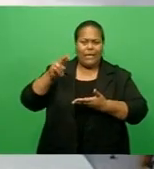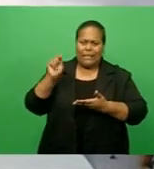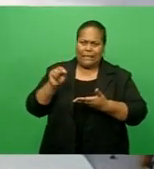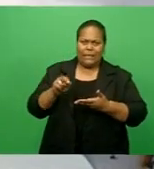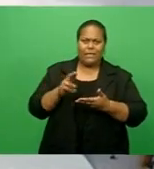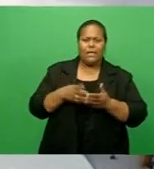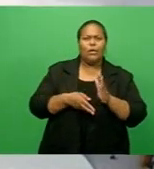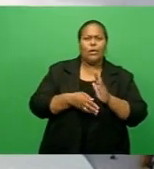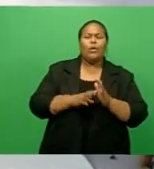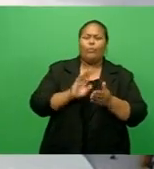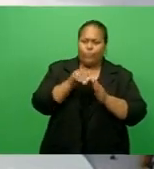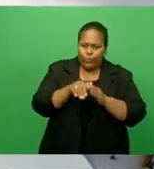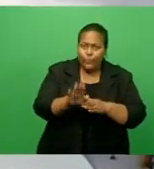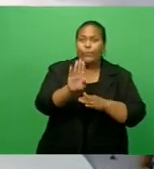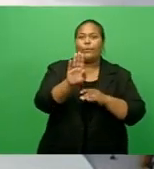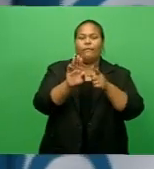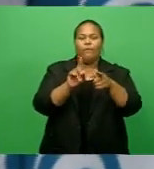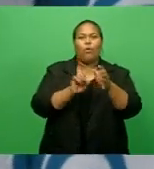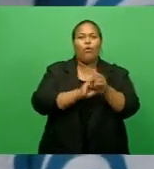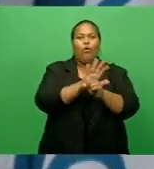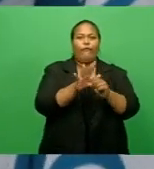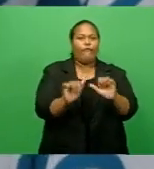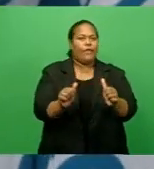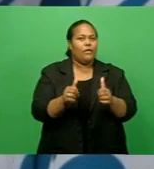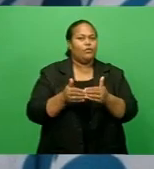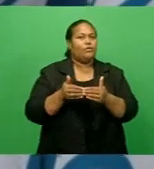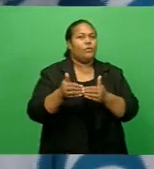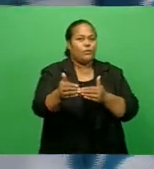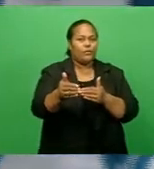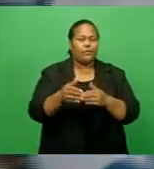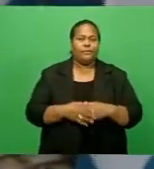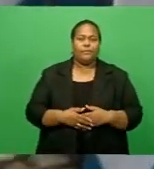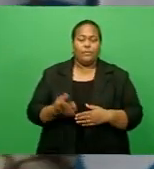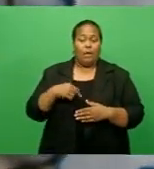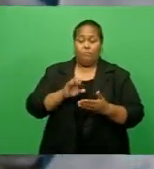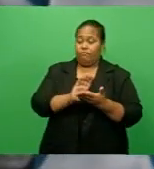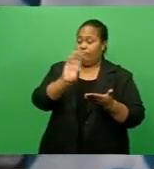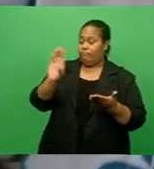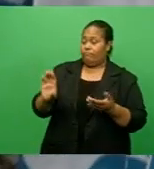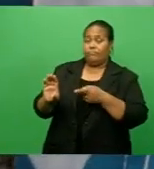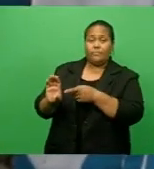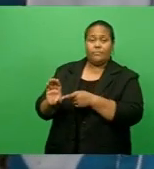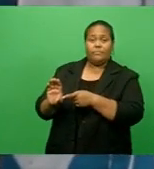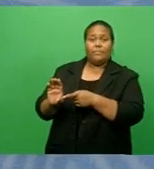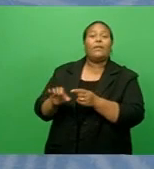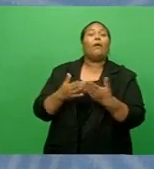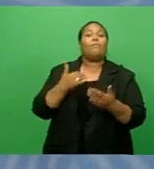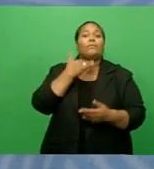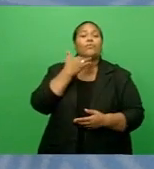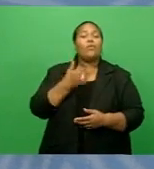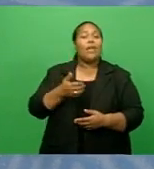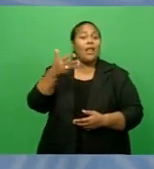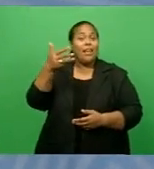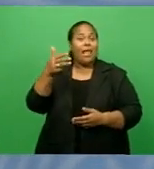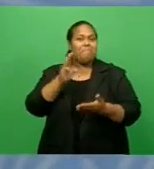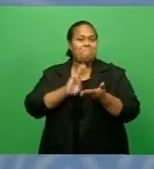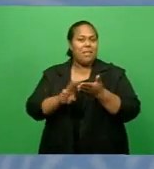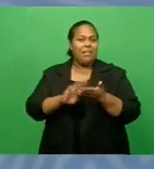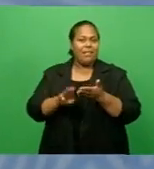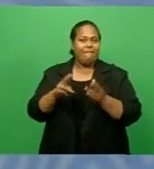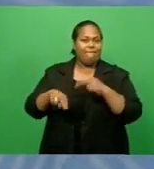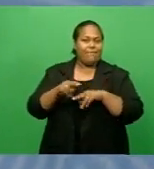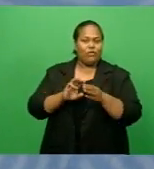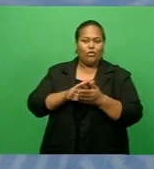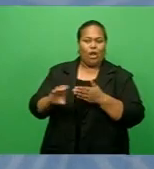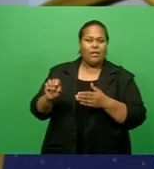in the post-COVID period. FPCL has allocated over 9 million Fiji dollars for the rehabilitation